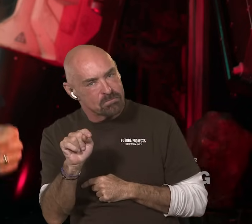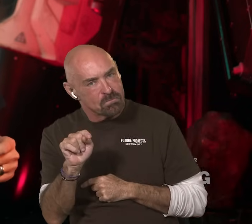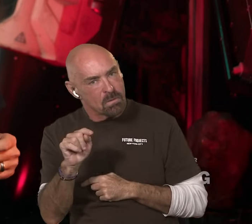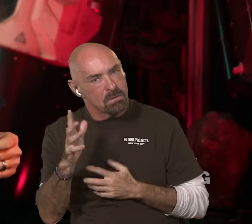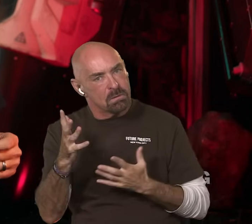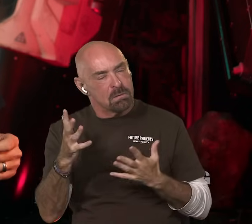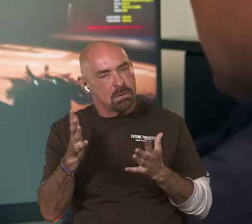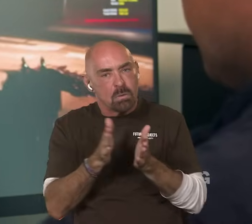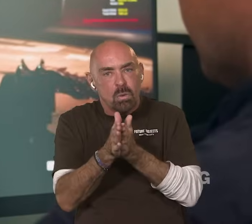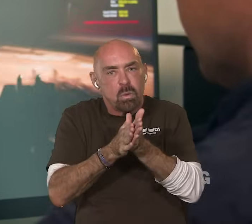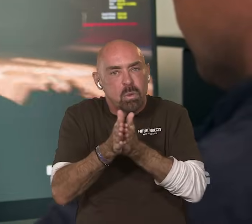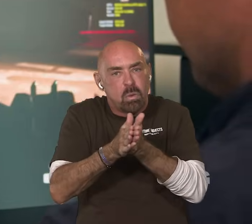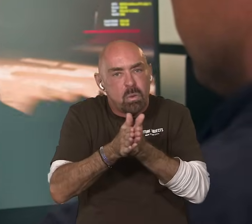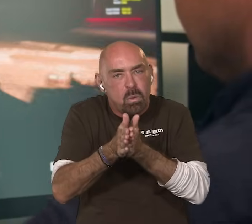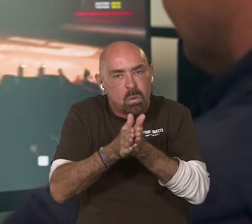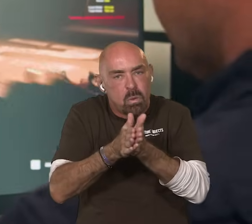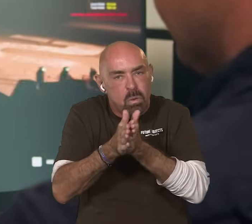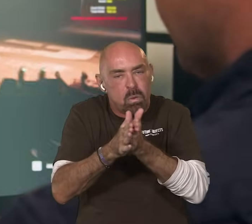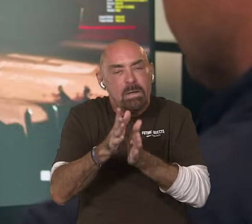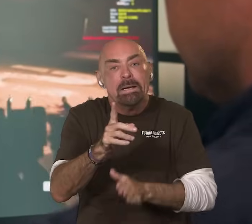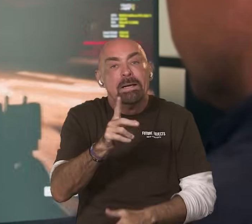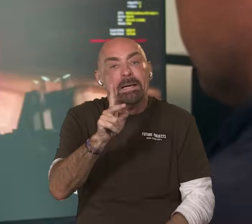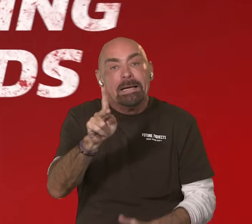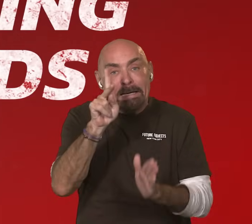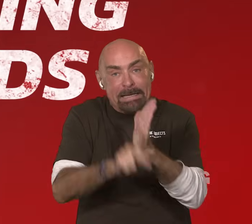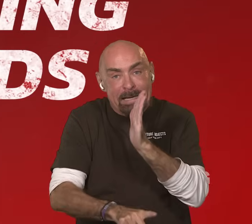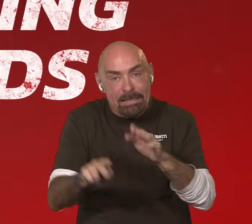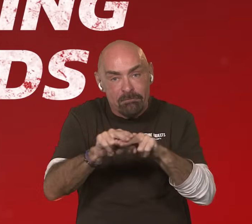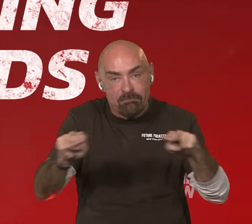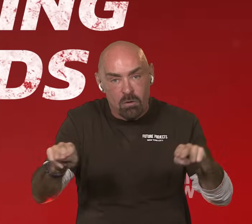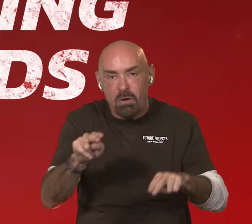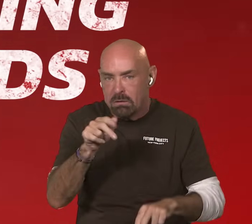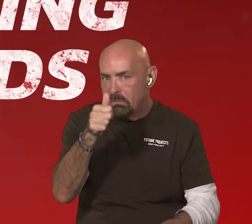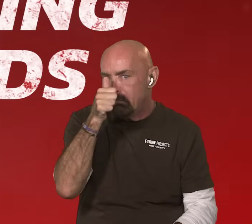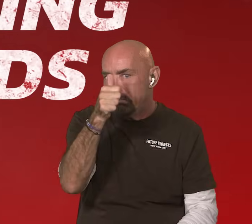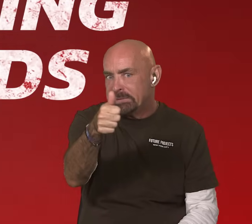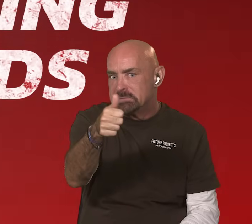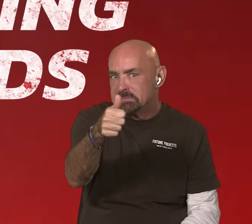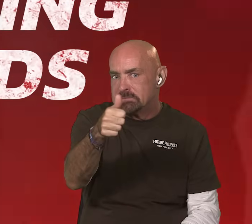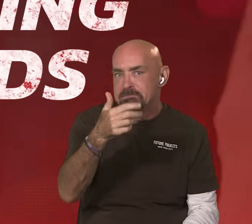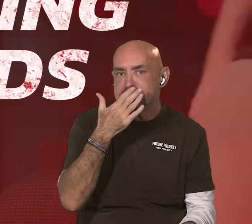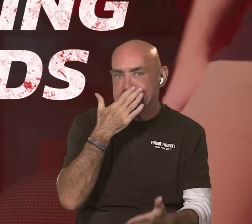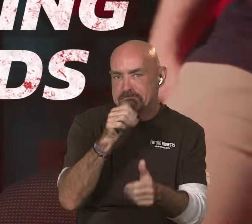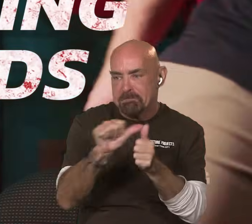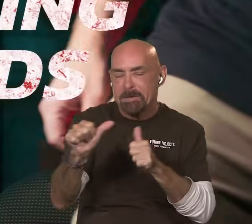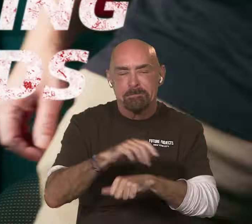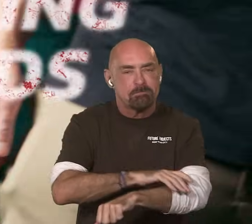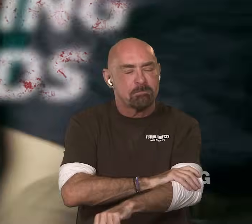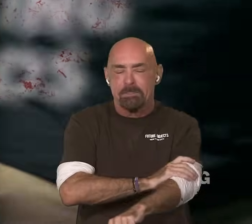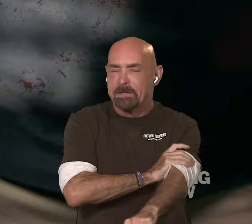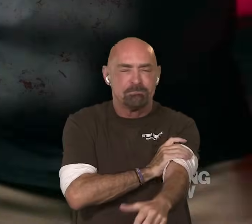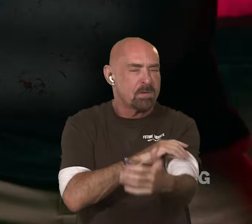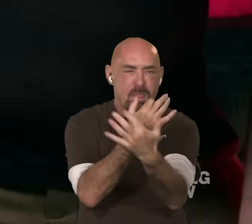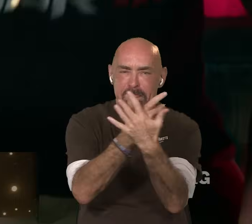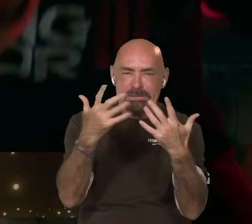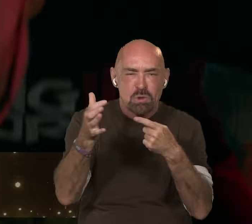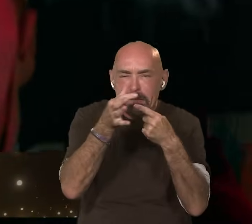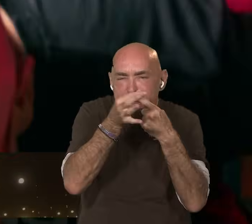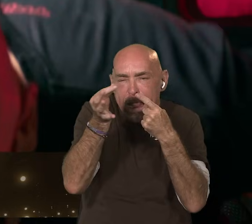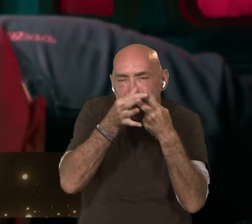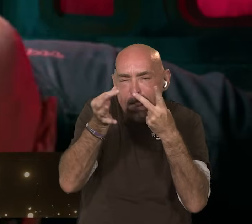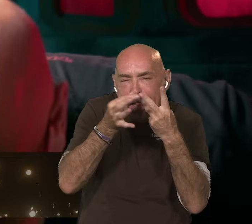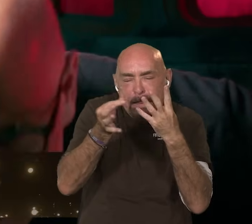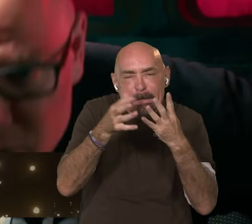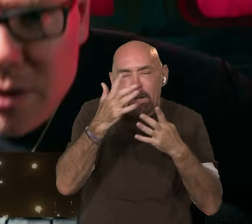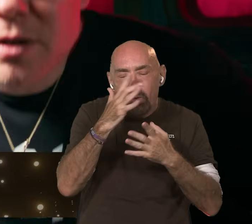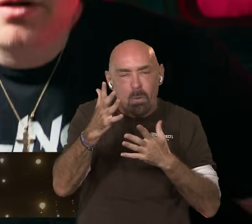motivate us, and that's when Killing Floor is at its best. There's just a combination of just so many small elements